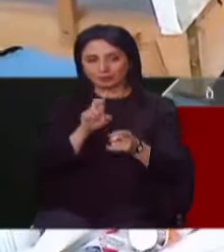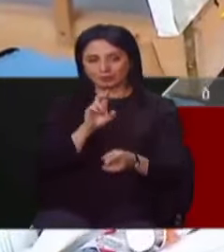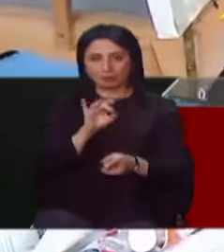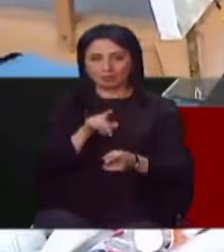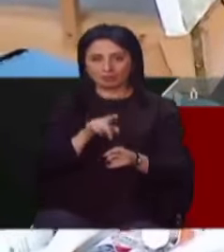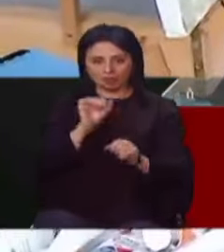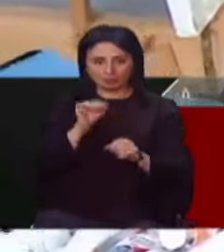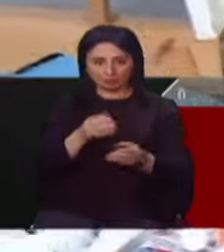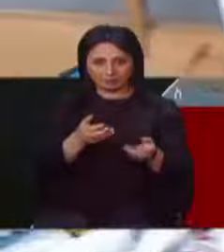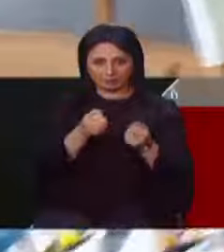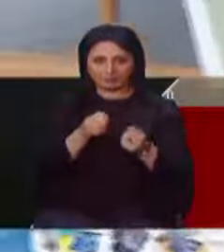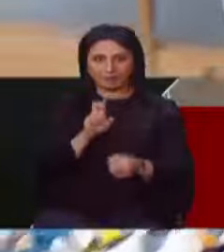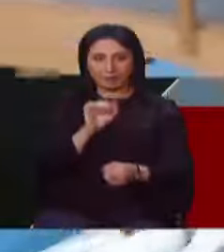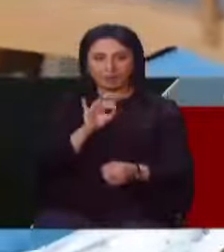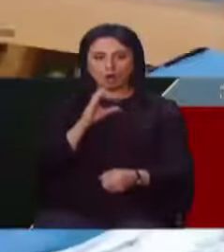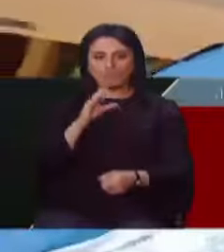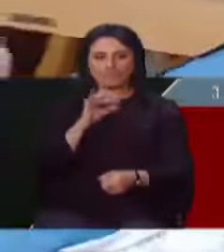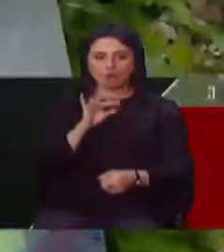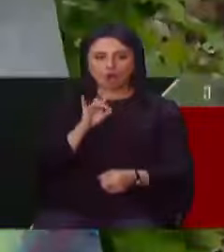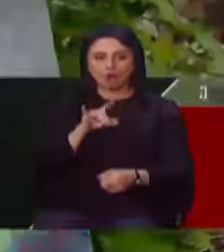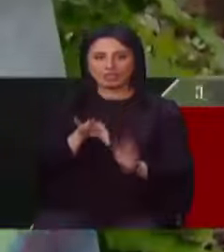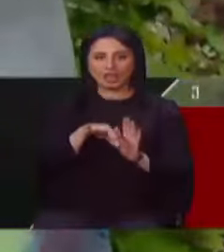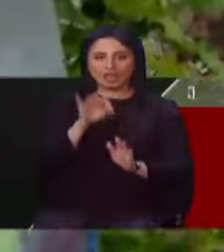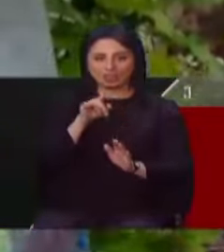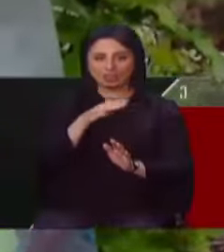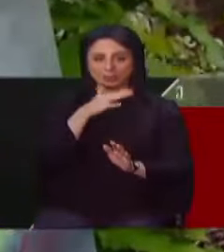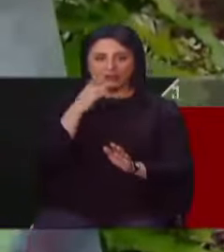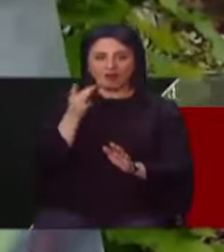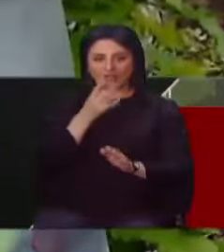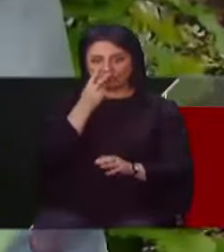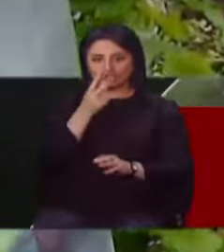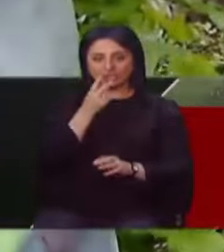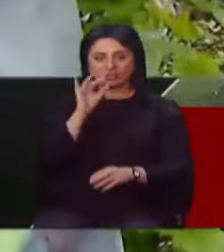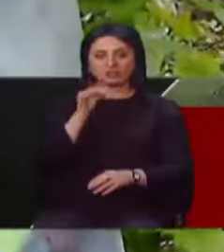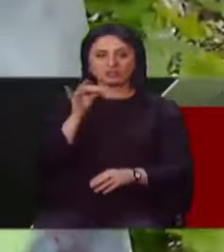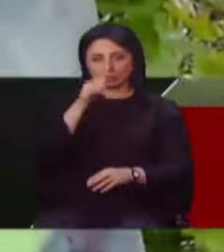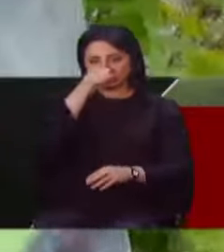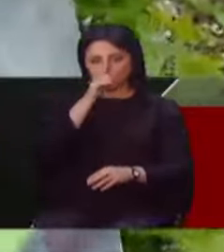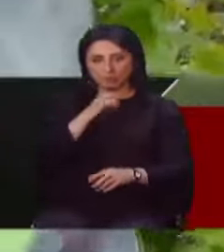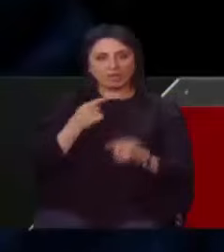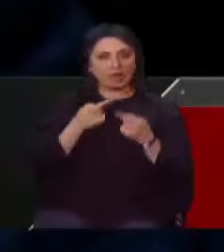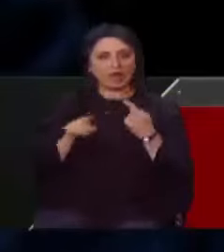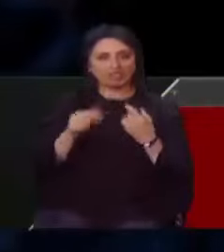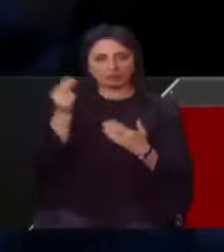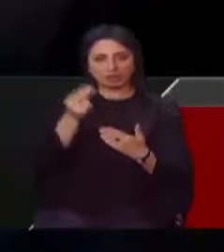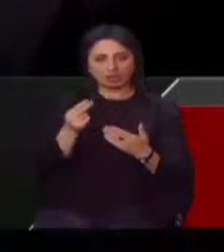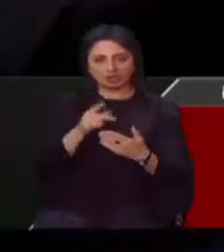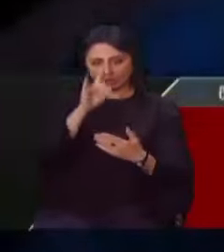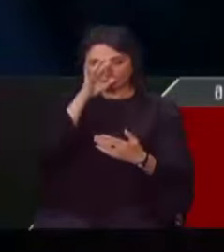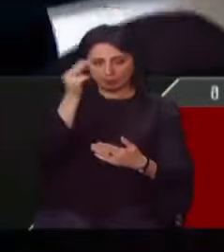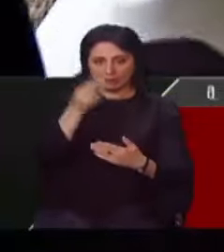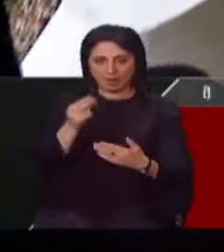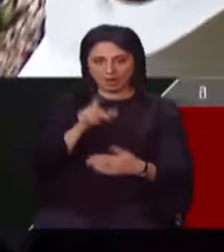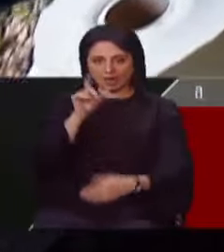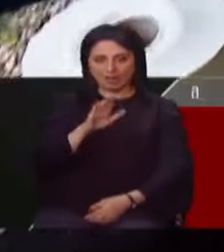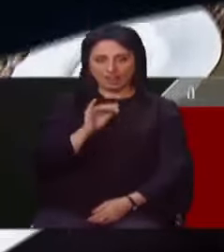have it, Sanny. Bolnisisions, the sheer chair, Archovani Dam Raval, Jernanahi, History Ulizaglicans, Hobots, Armochinet, Nobleman